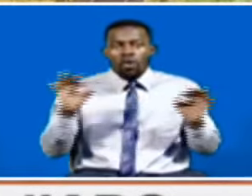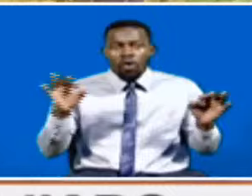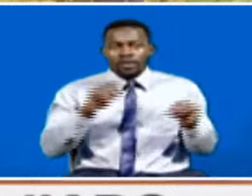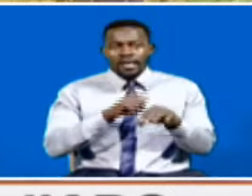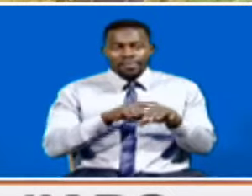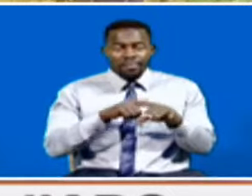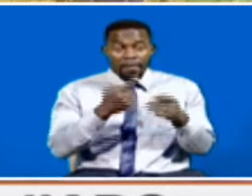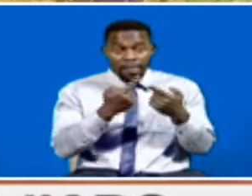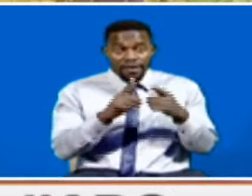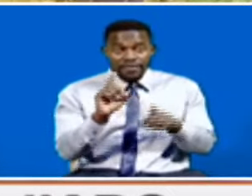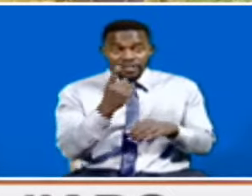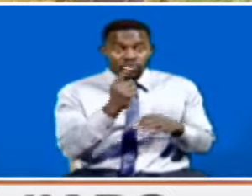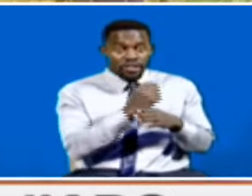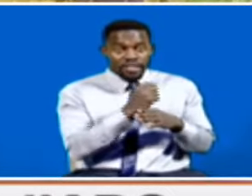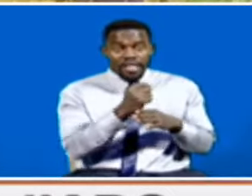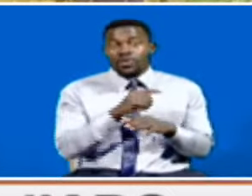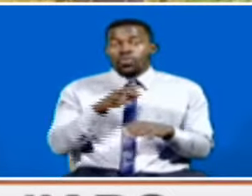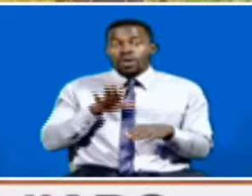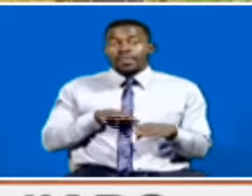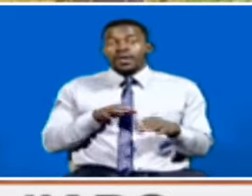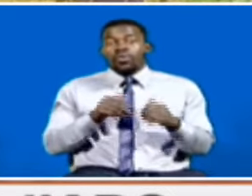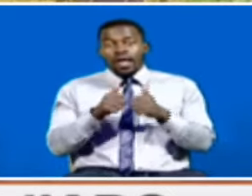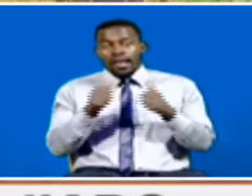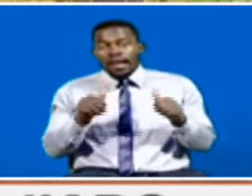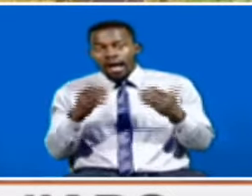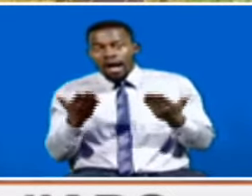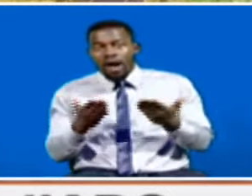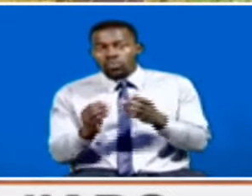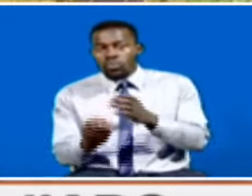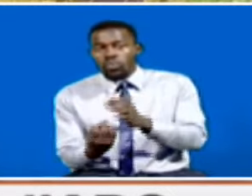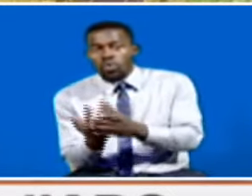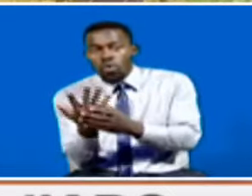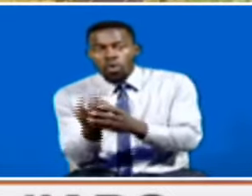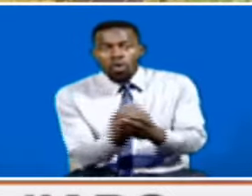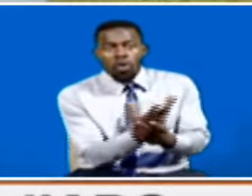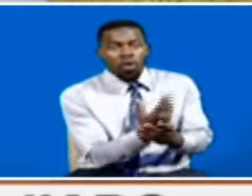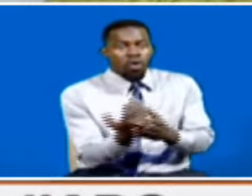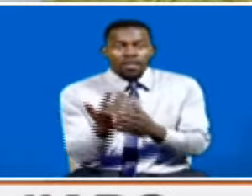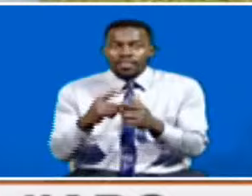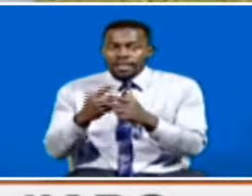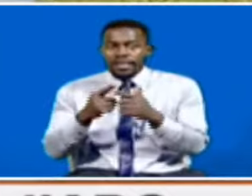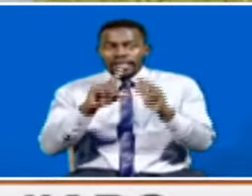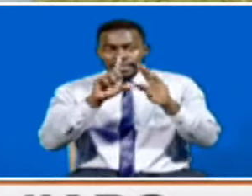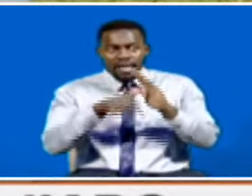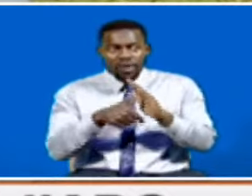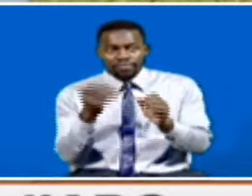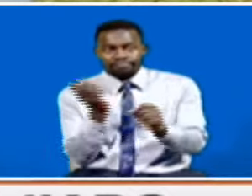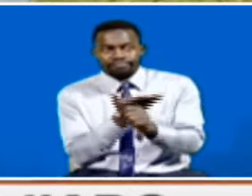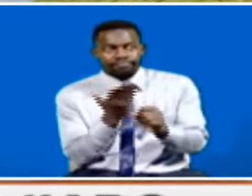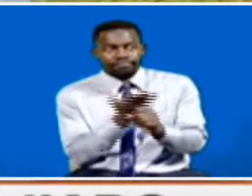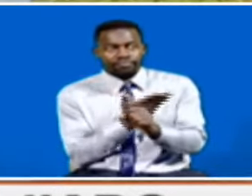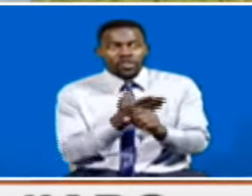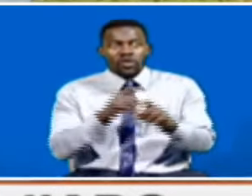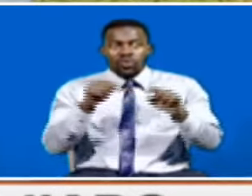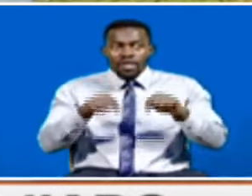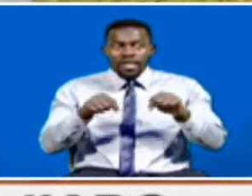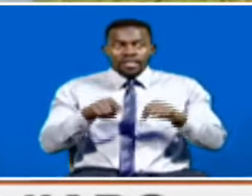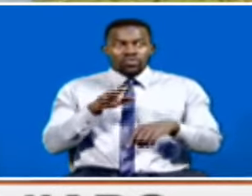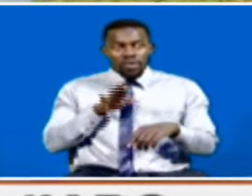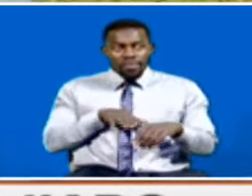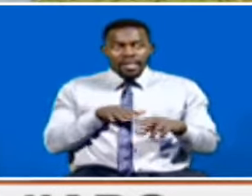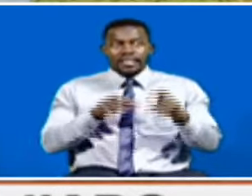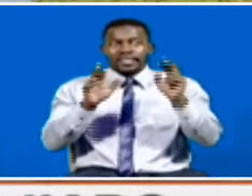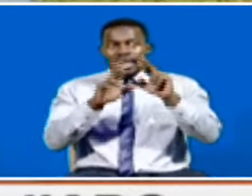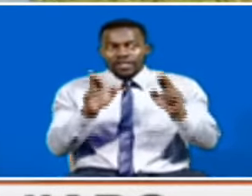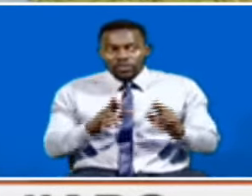when it rains and they are able to hold water, the grass is now able to grow, and then the women can harvest. Today being Women International Day, we are here